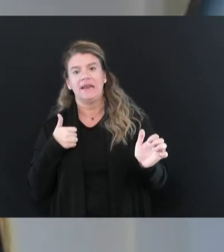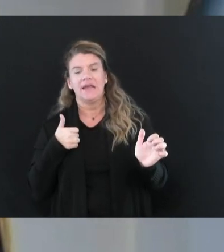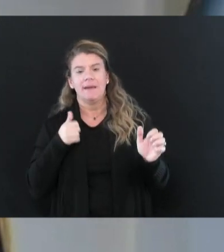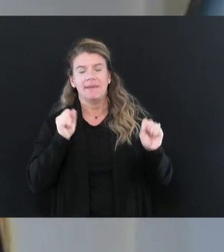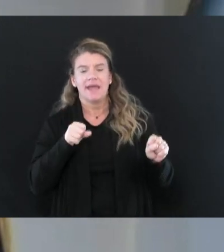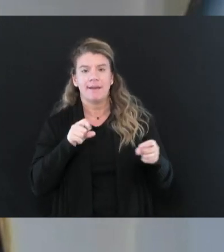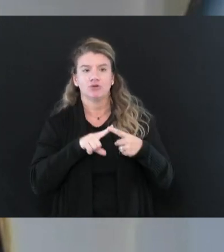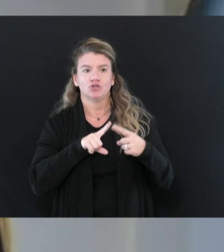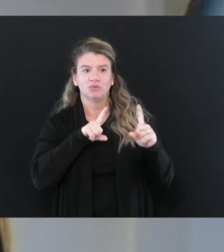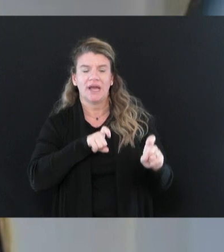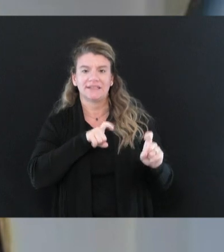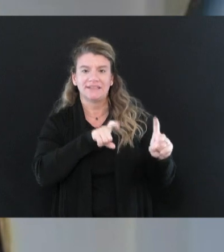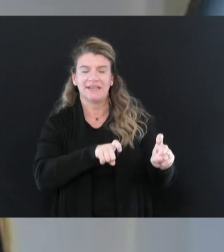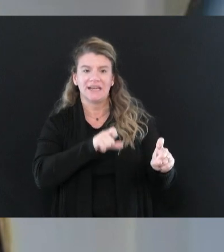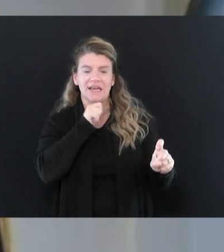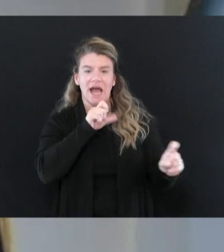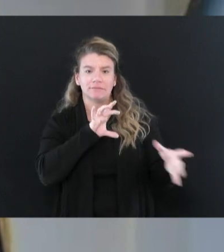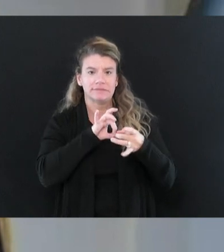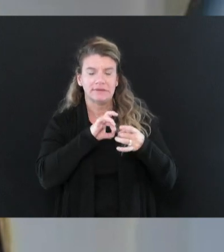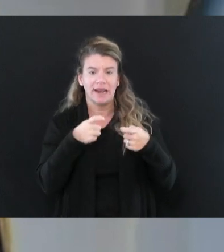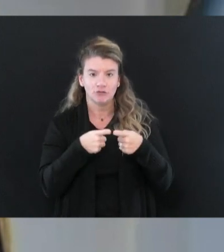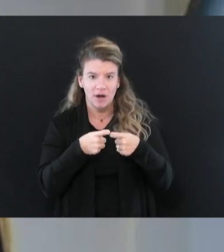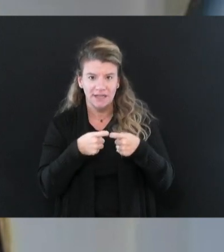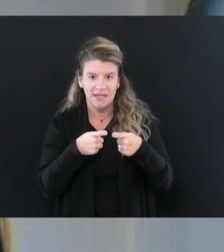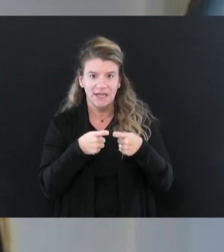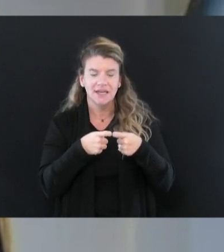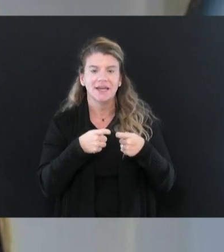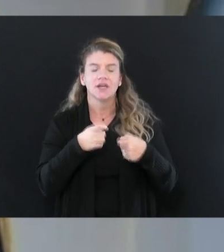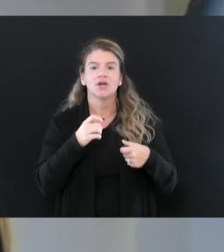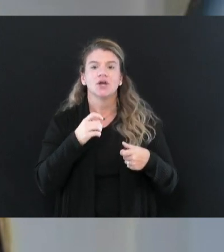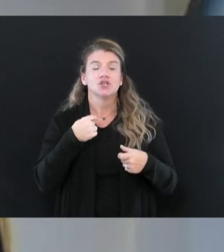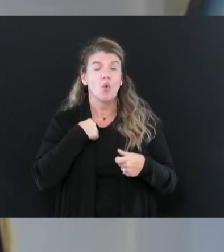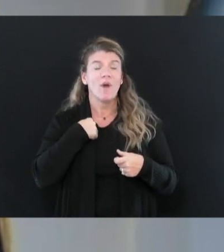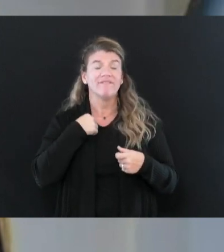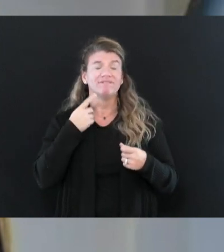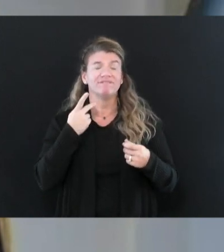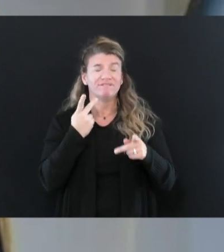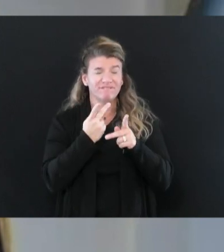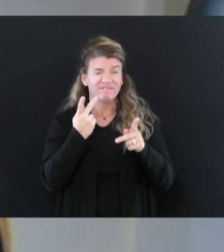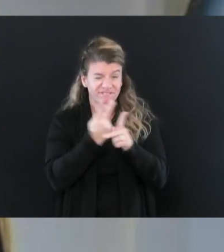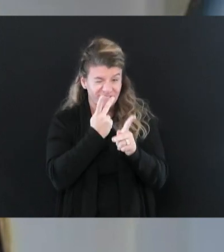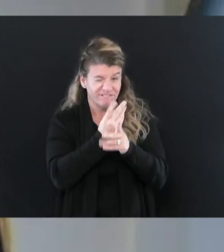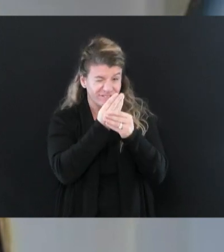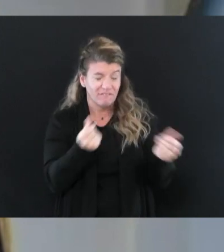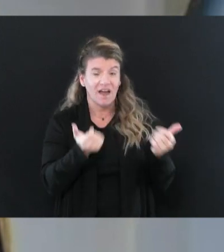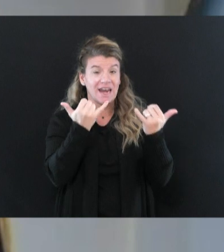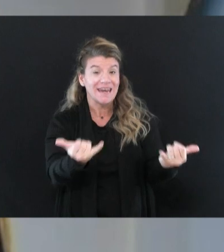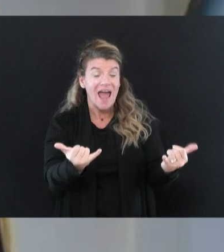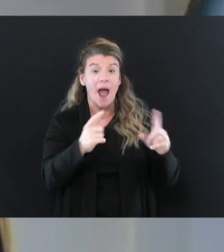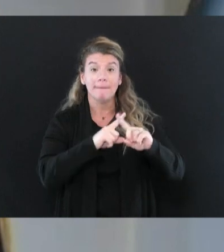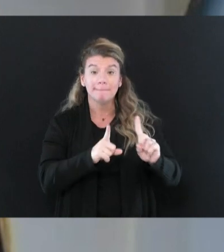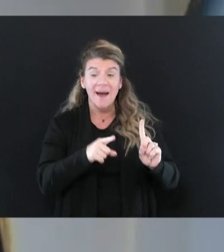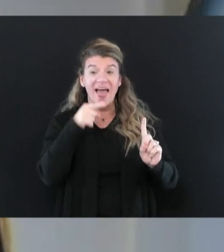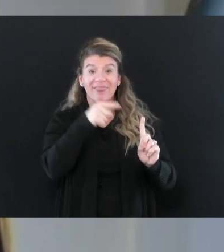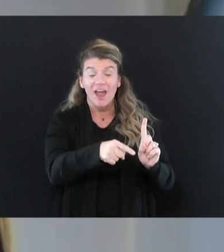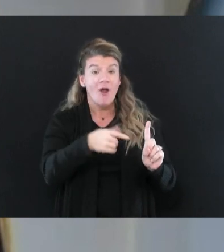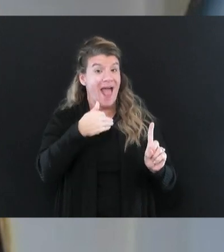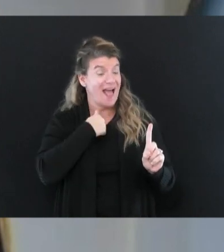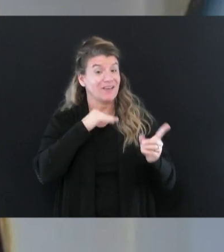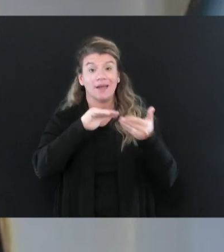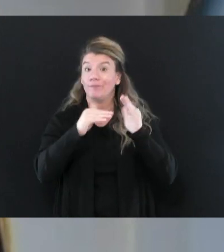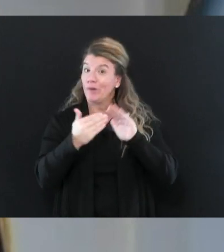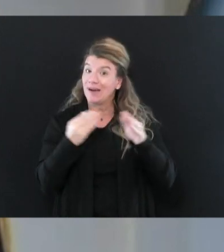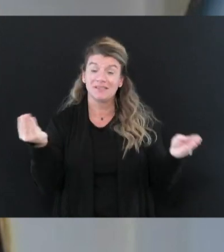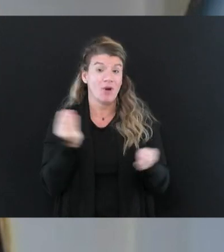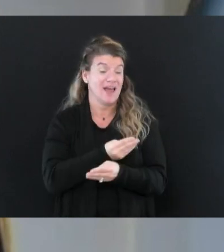testing entities not being tied in electronically. So we think we've resolved that problem, but they have some community spread in Mingo